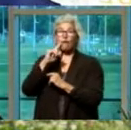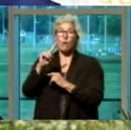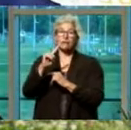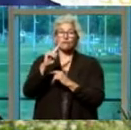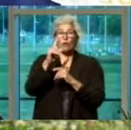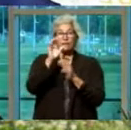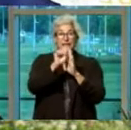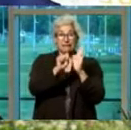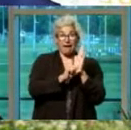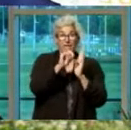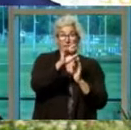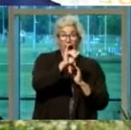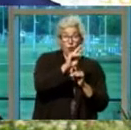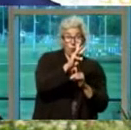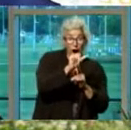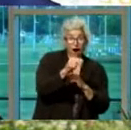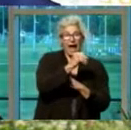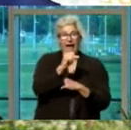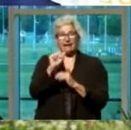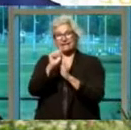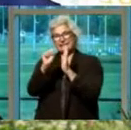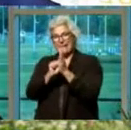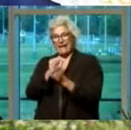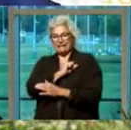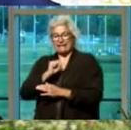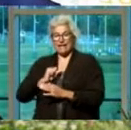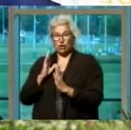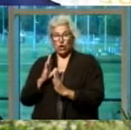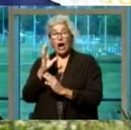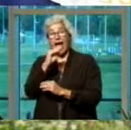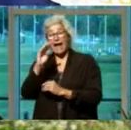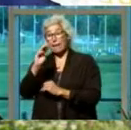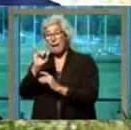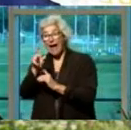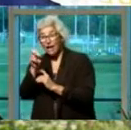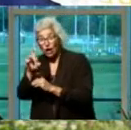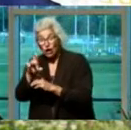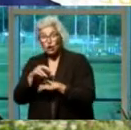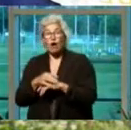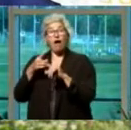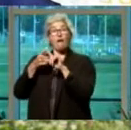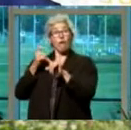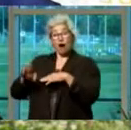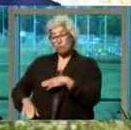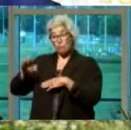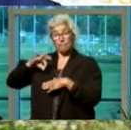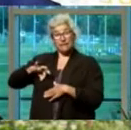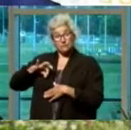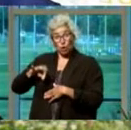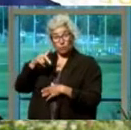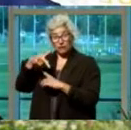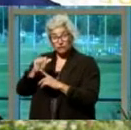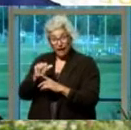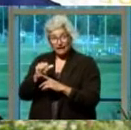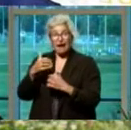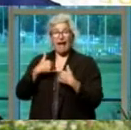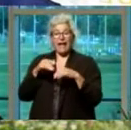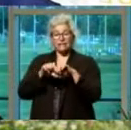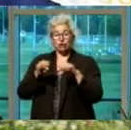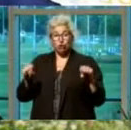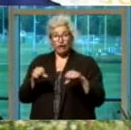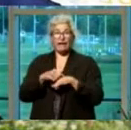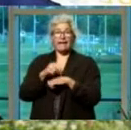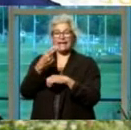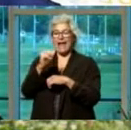before that as a state senator and a mayor. Originally from Pittsburgh, Secretary Vilsack holds a bachelor's degree from